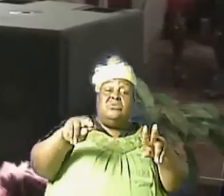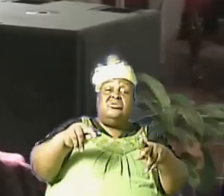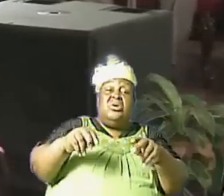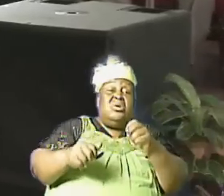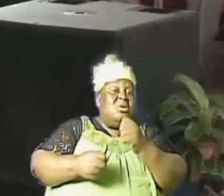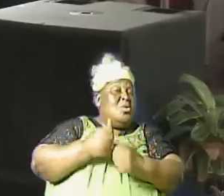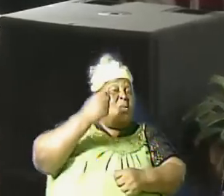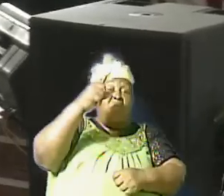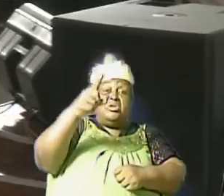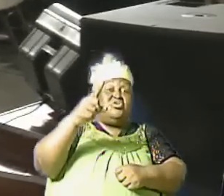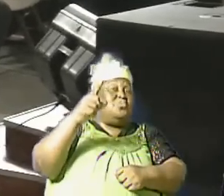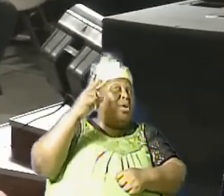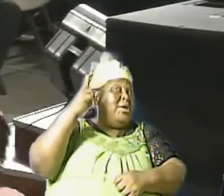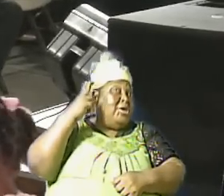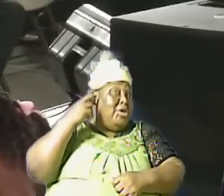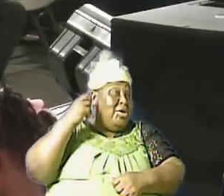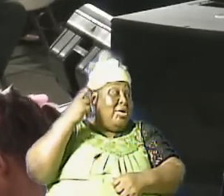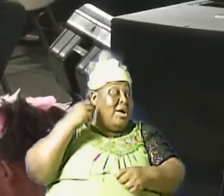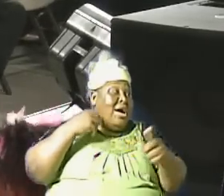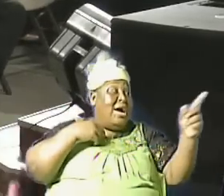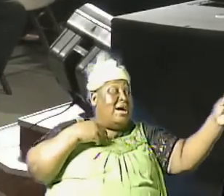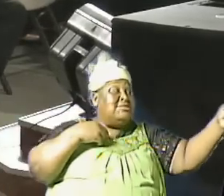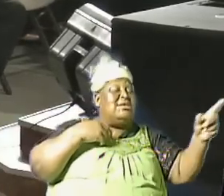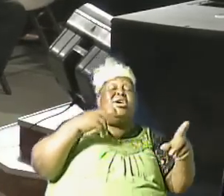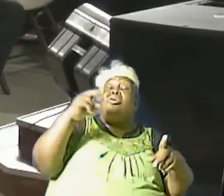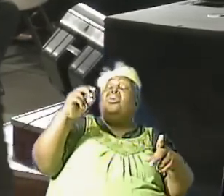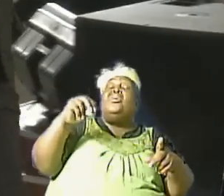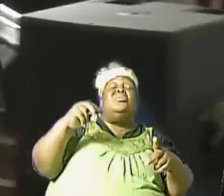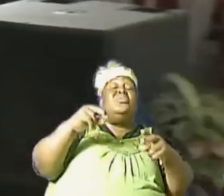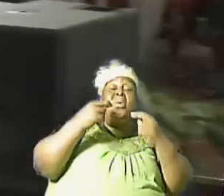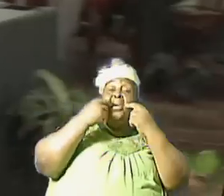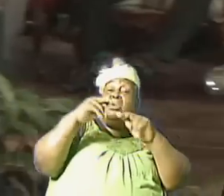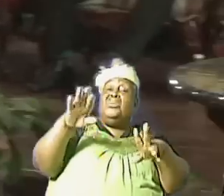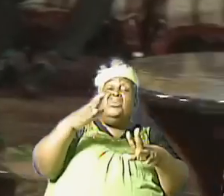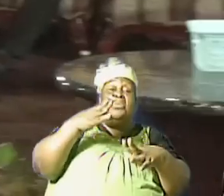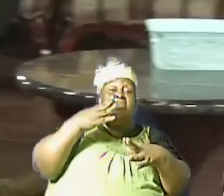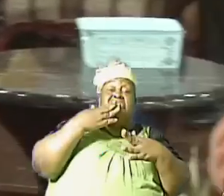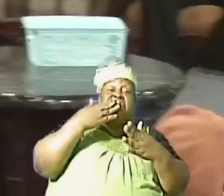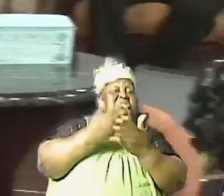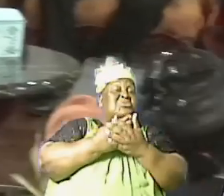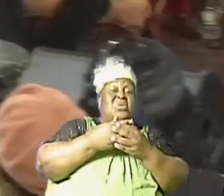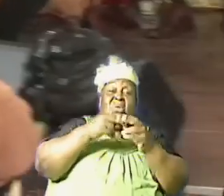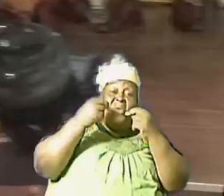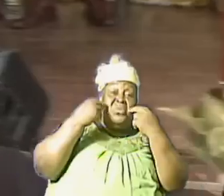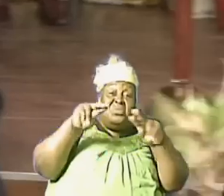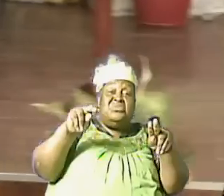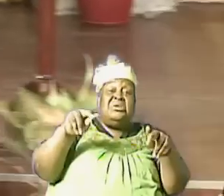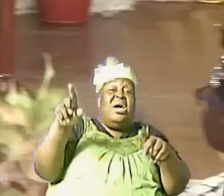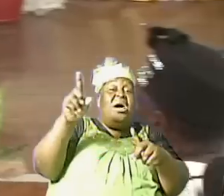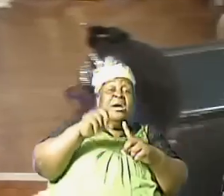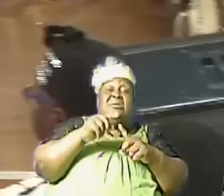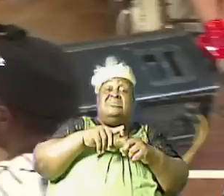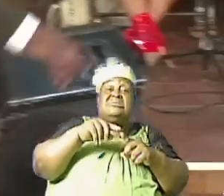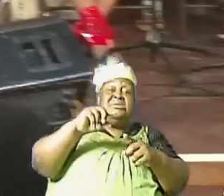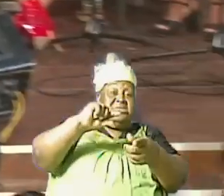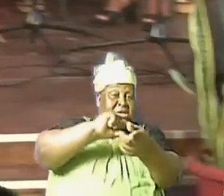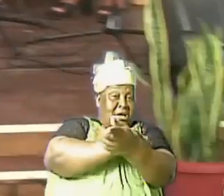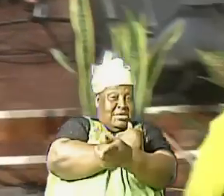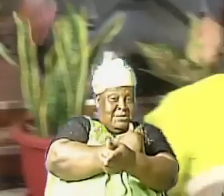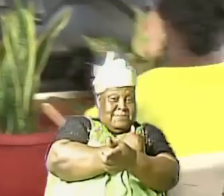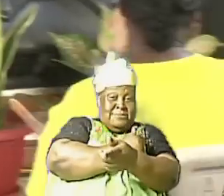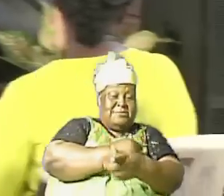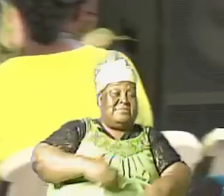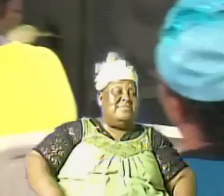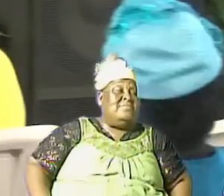news. Which one you want to hear? I said, no news is good news unless it's the gospel.